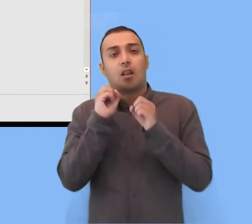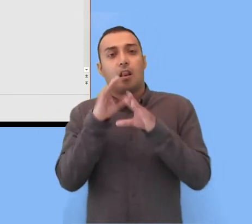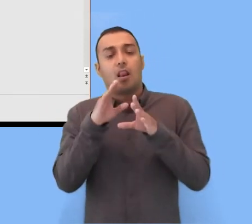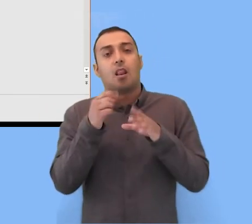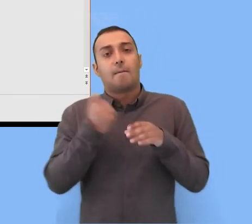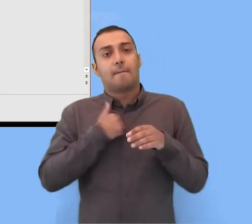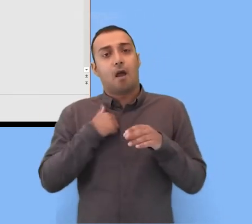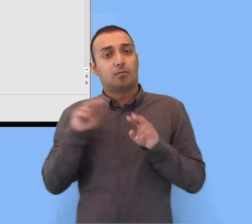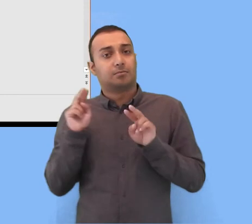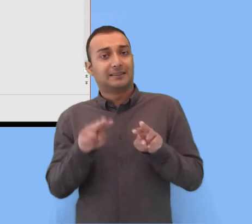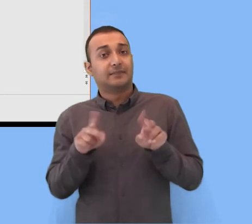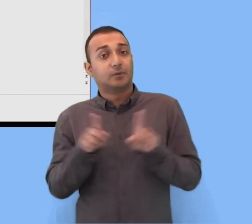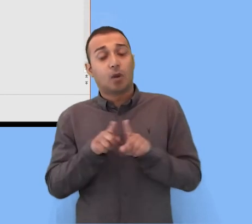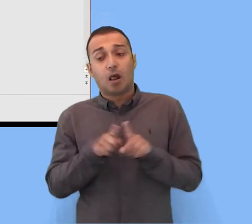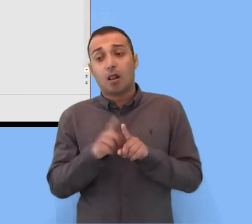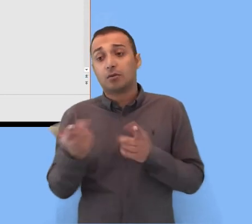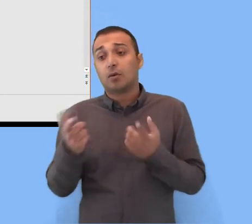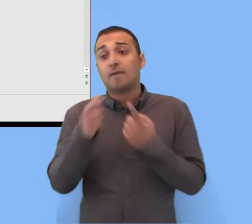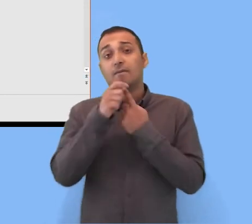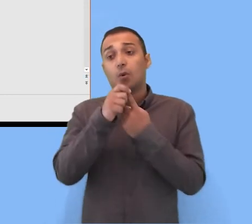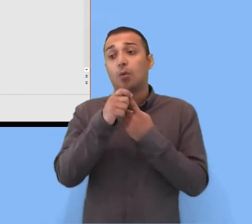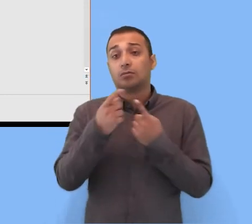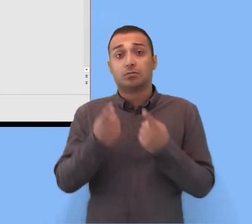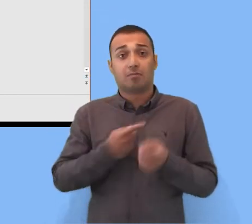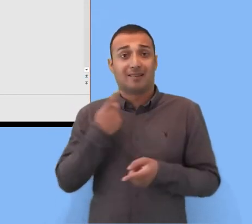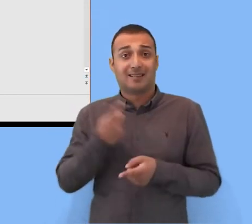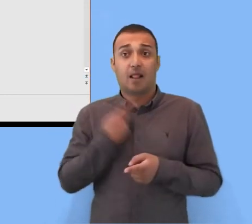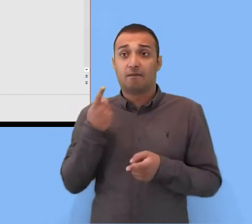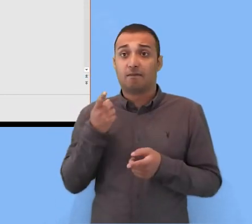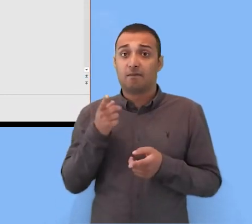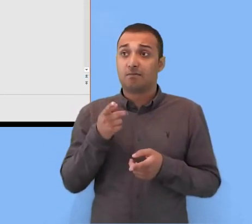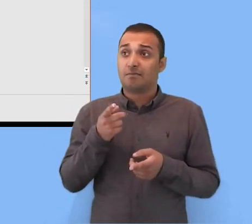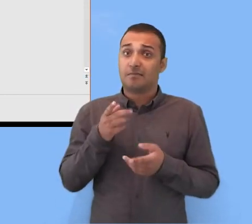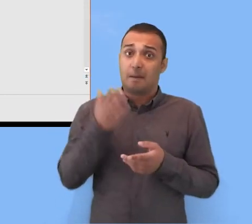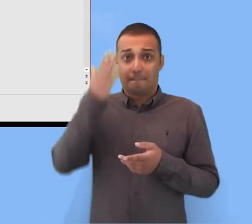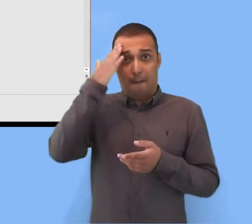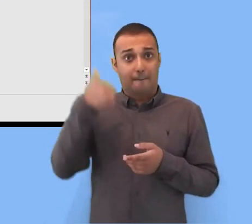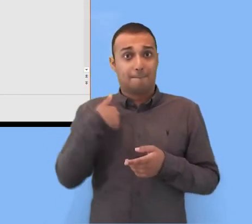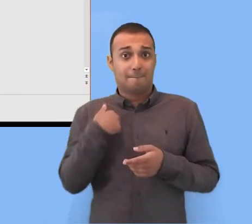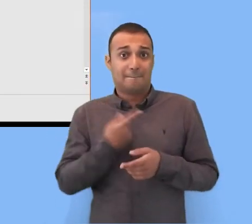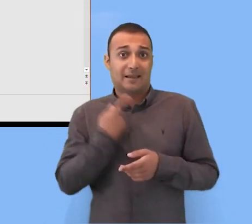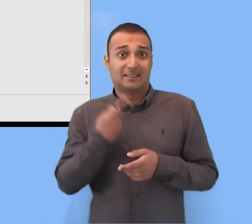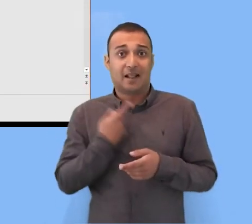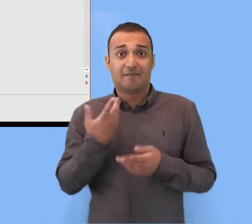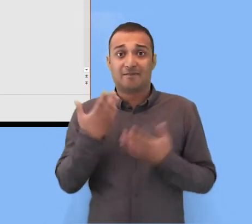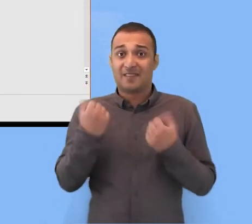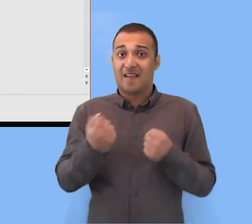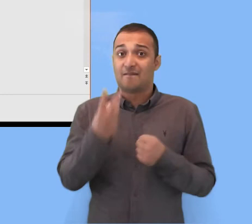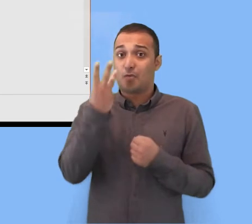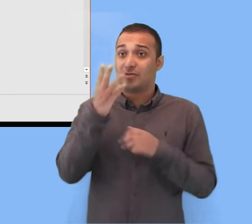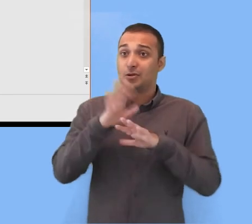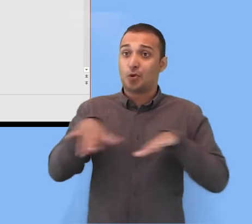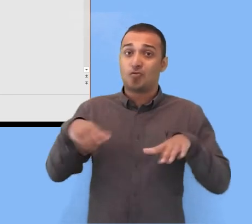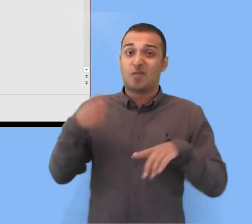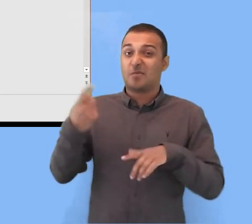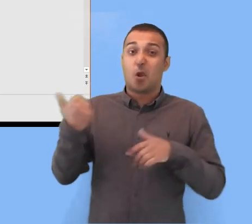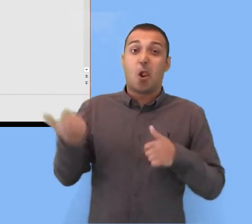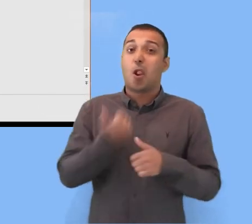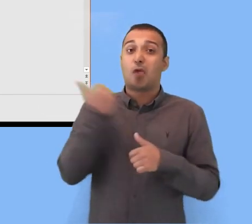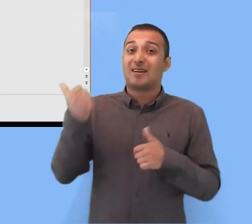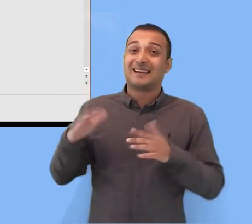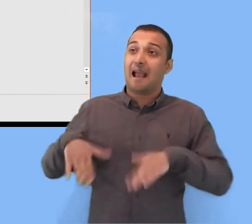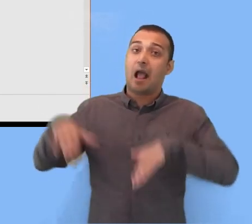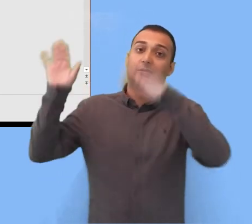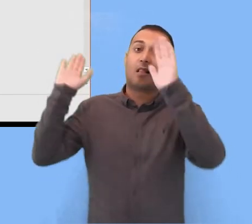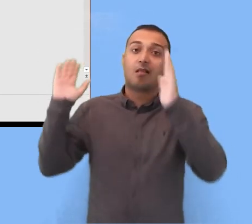And obviously the first is I am a parent, I'm a mum. I've got 3 adult children, they've been through the whole state school